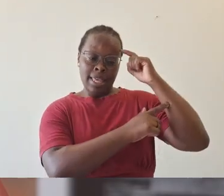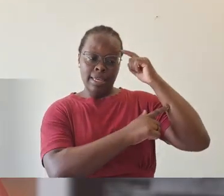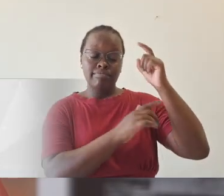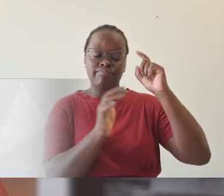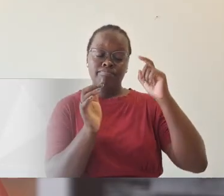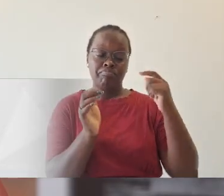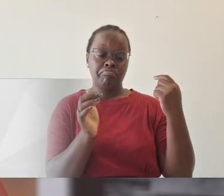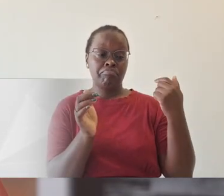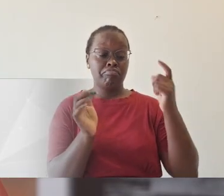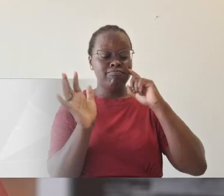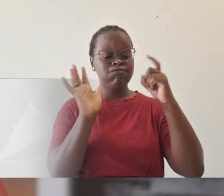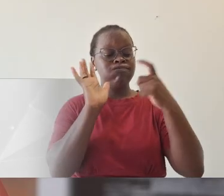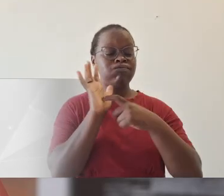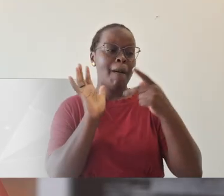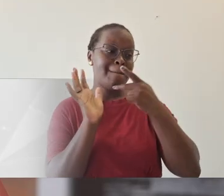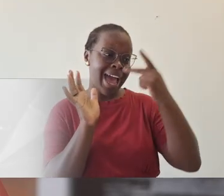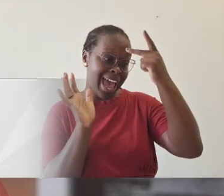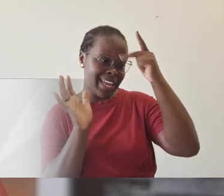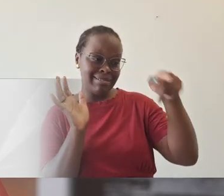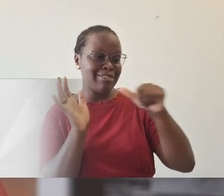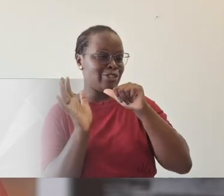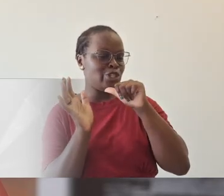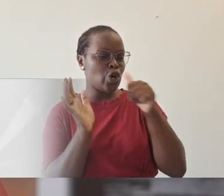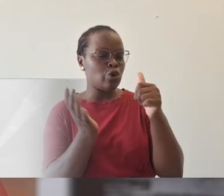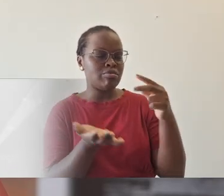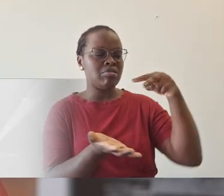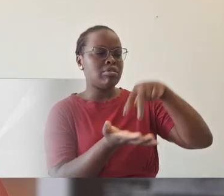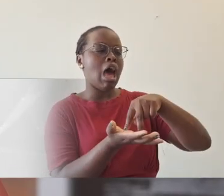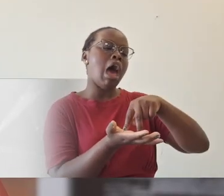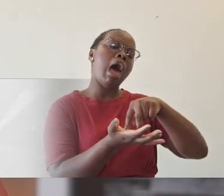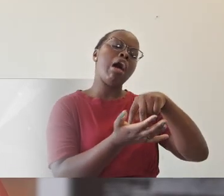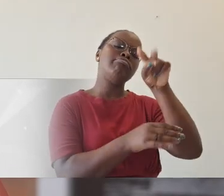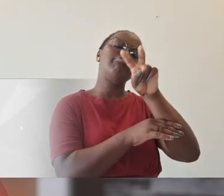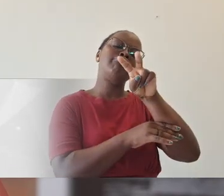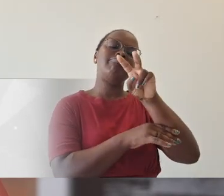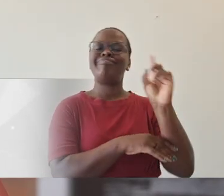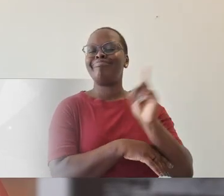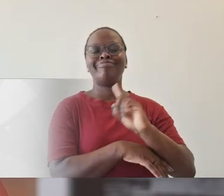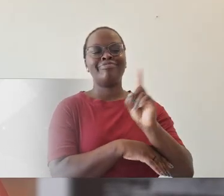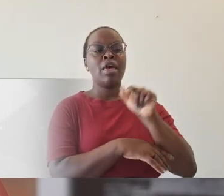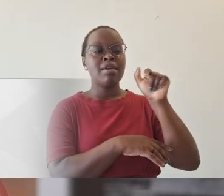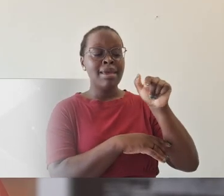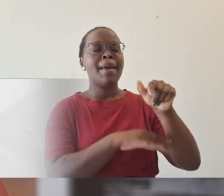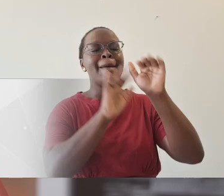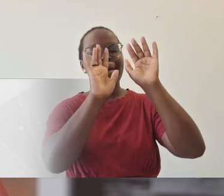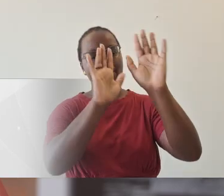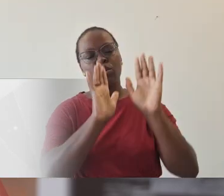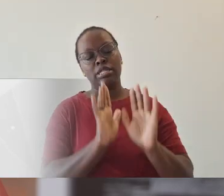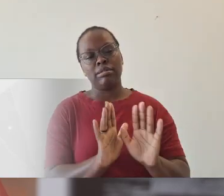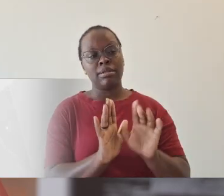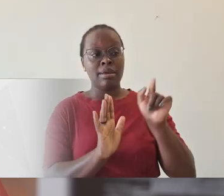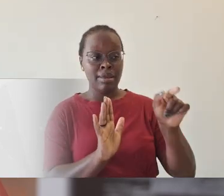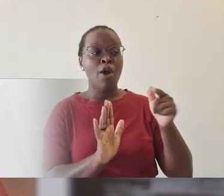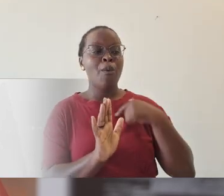is acknowledging that parents are not a bystander, but they're a key pillar, and treating